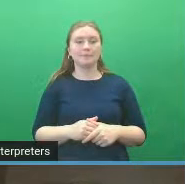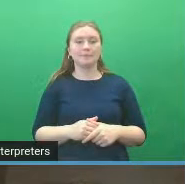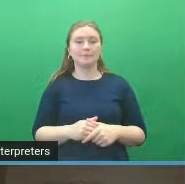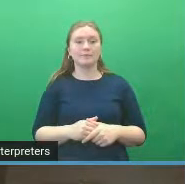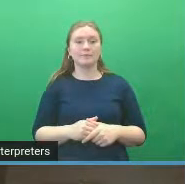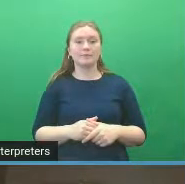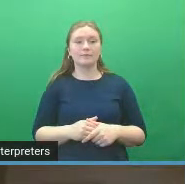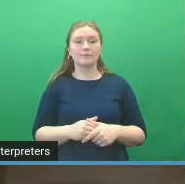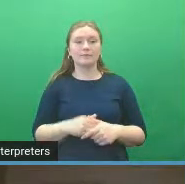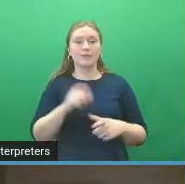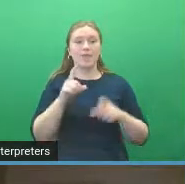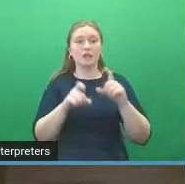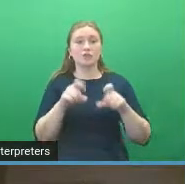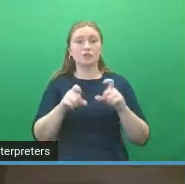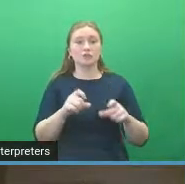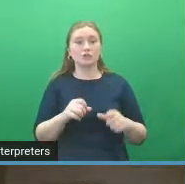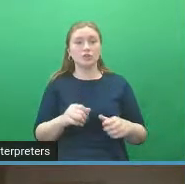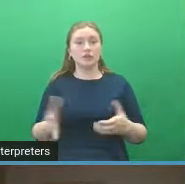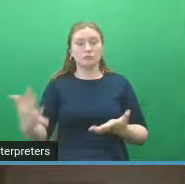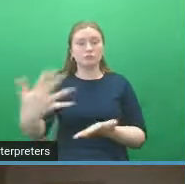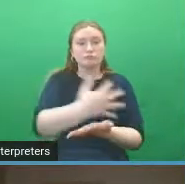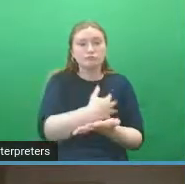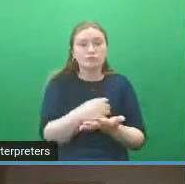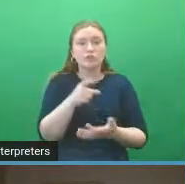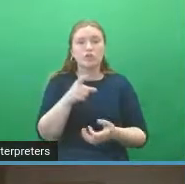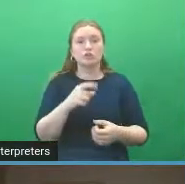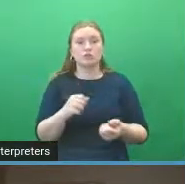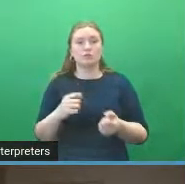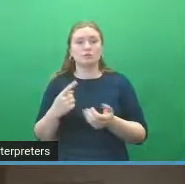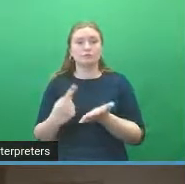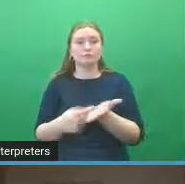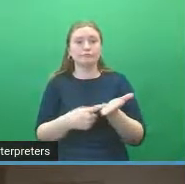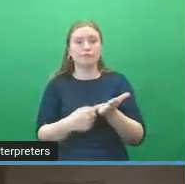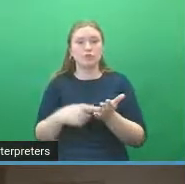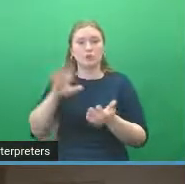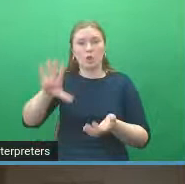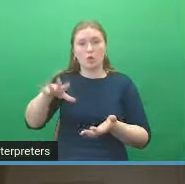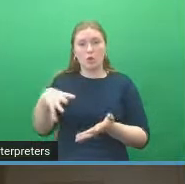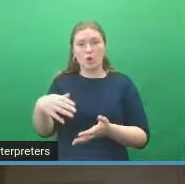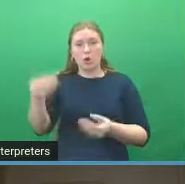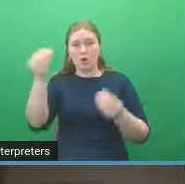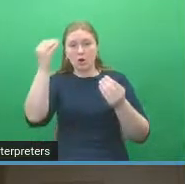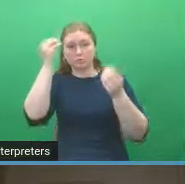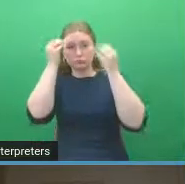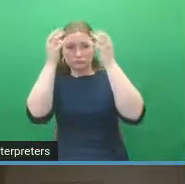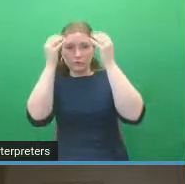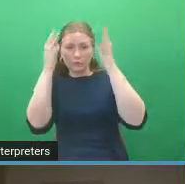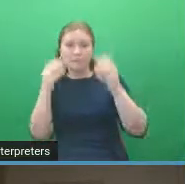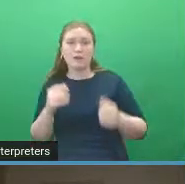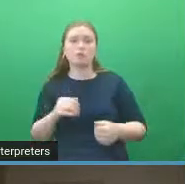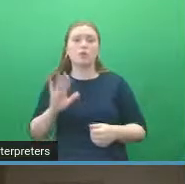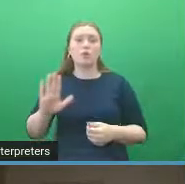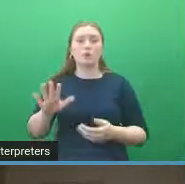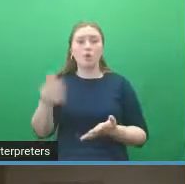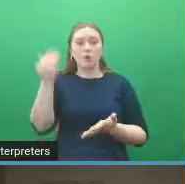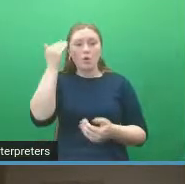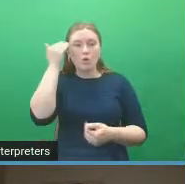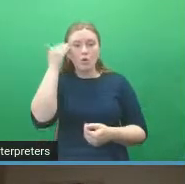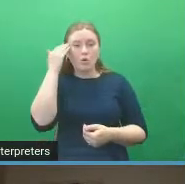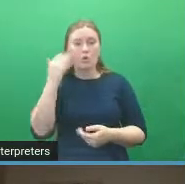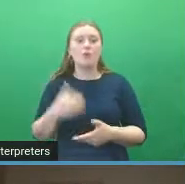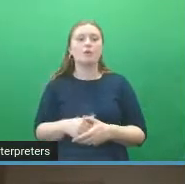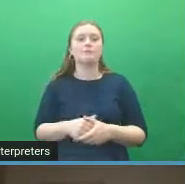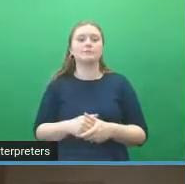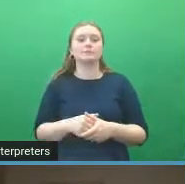like Ask a Curator Day, you can tap your in-house experts to share their knowledge in a live streamed question and answer session, host a laid-back Ask